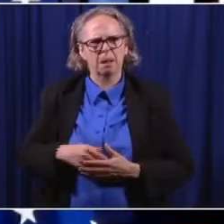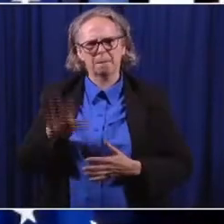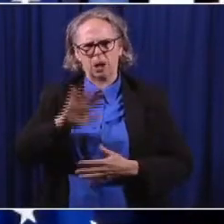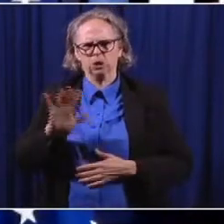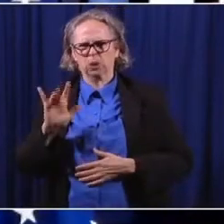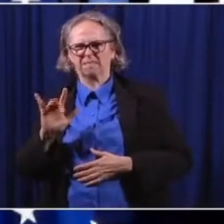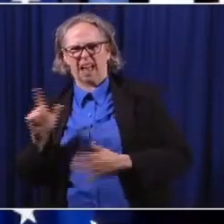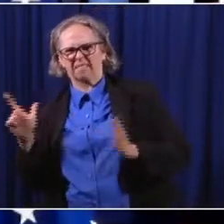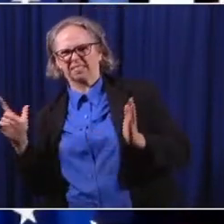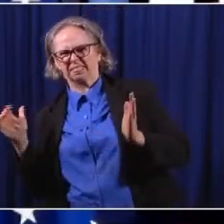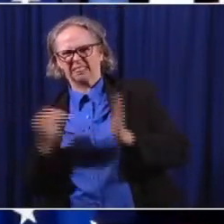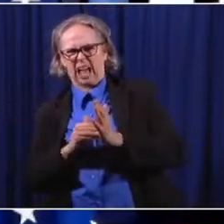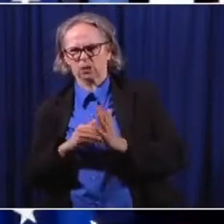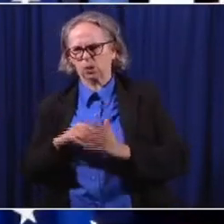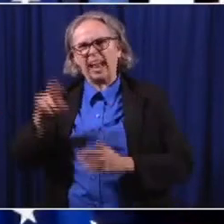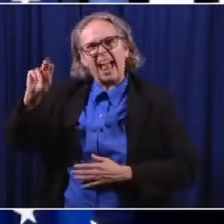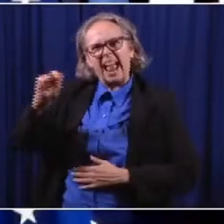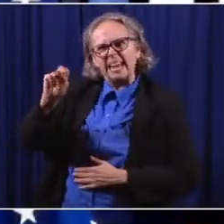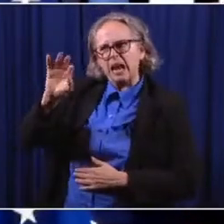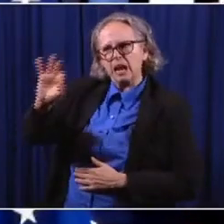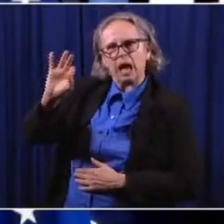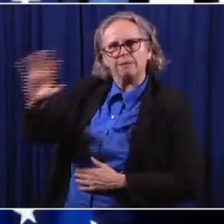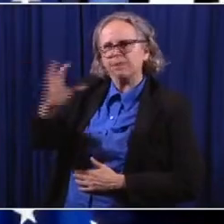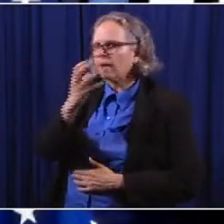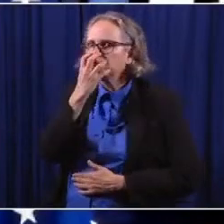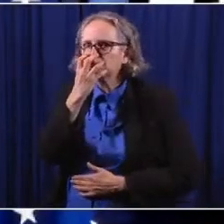N95 masks. All of these things important